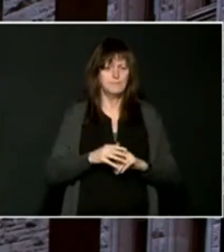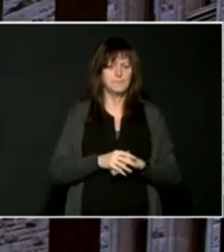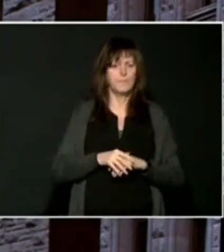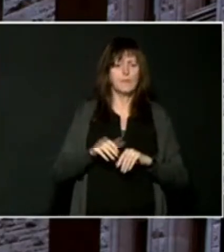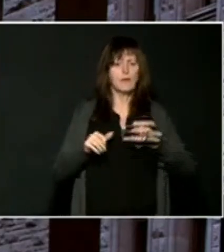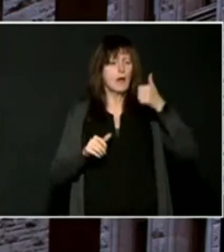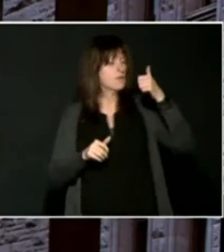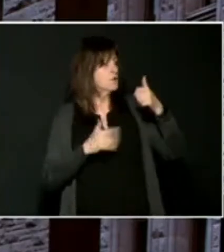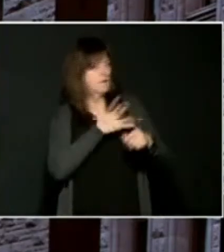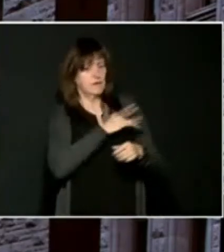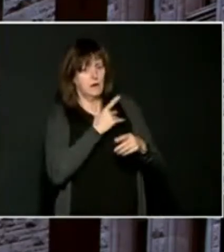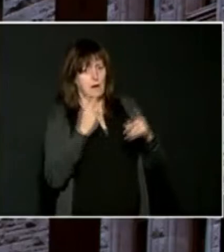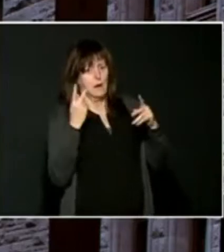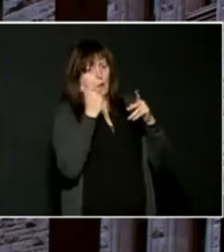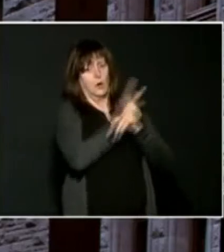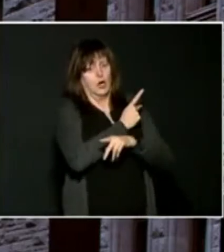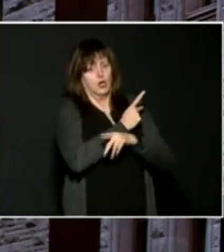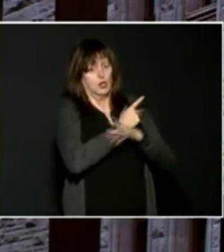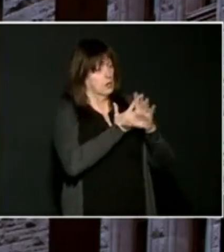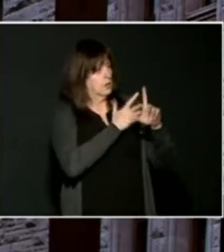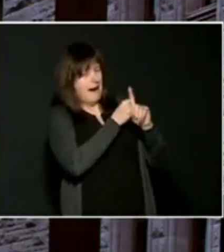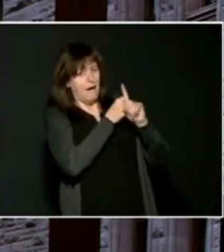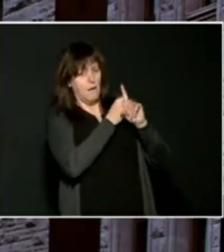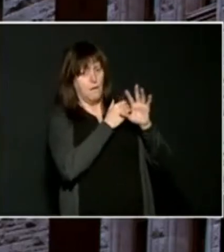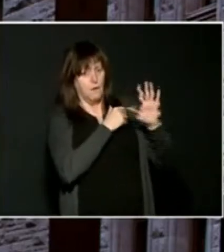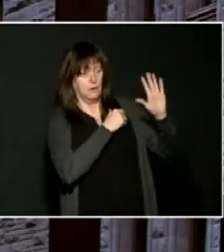percent positivity. That's nothing to put